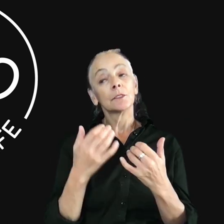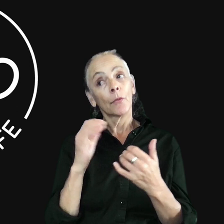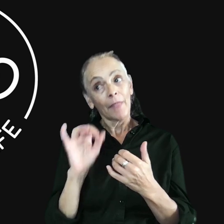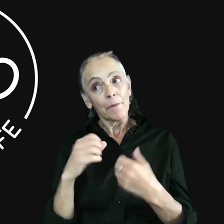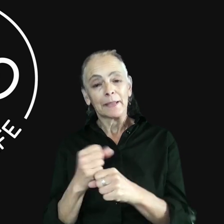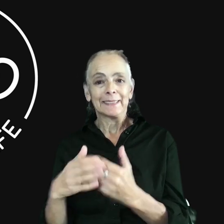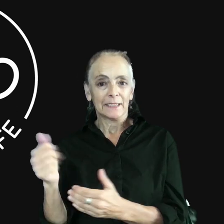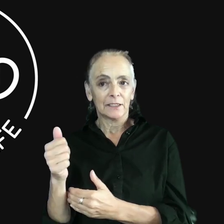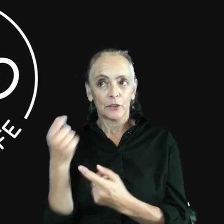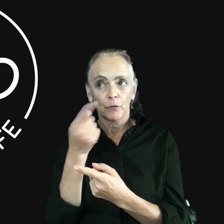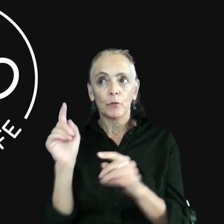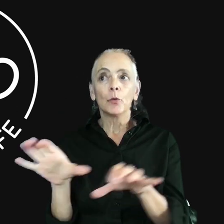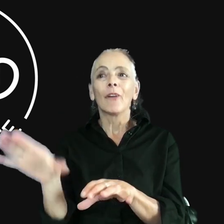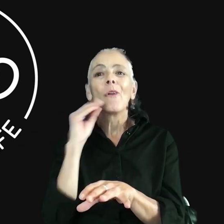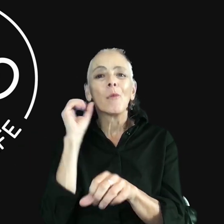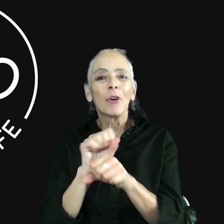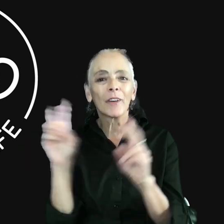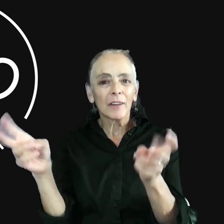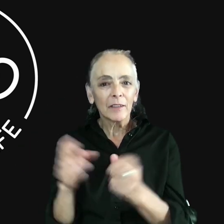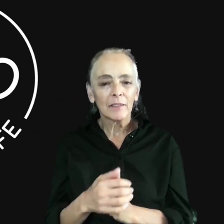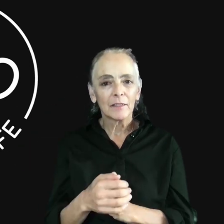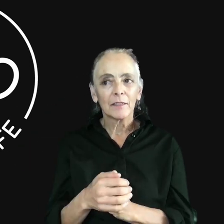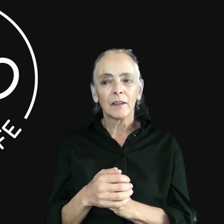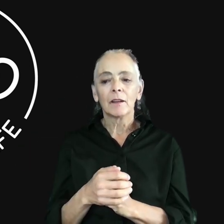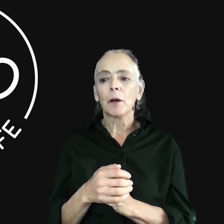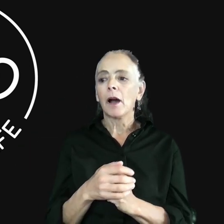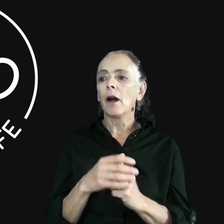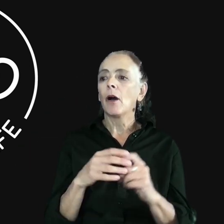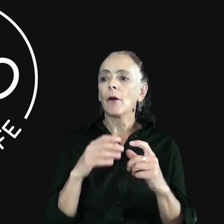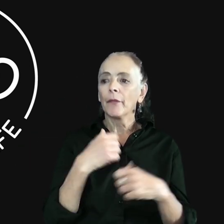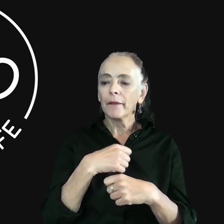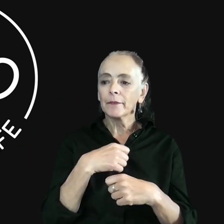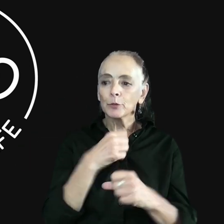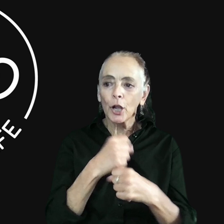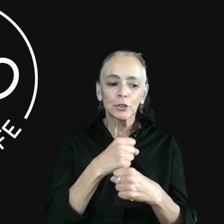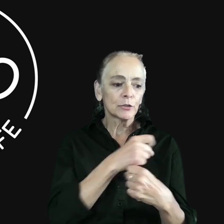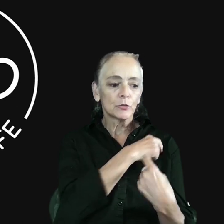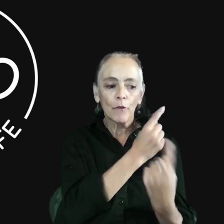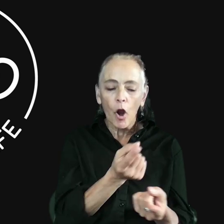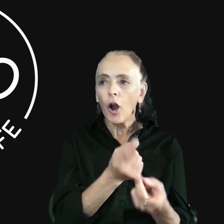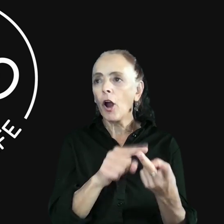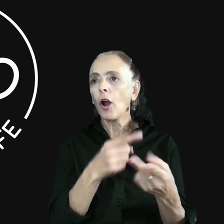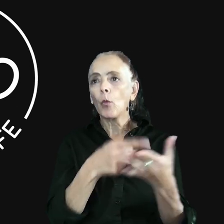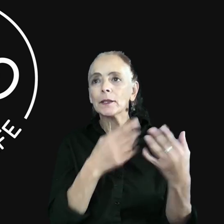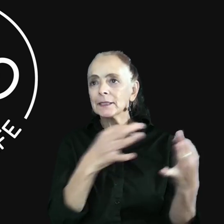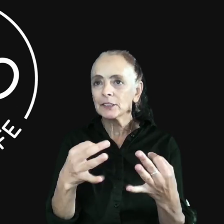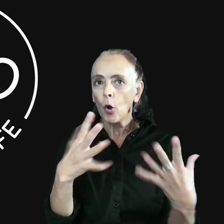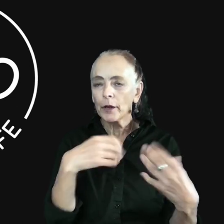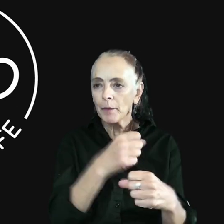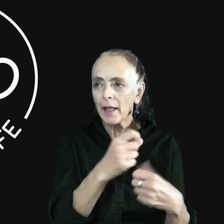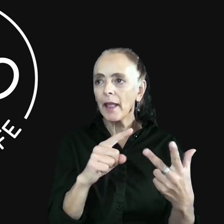to do some of their homework about where where we have been what decisions already have been made what changes have been made